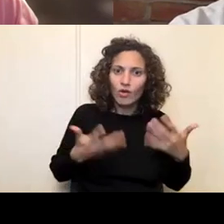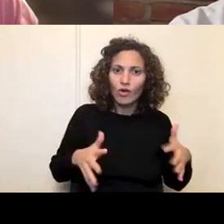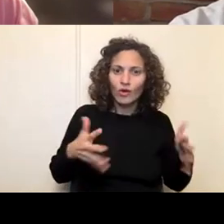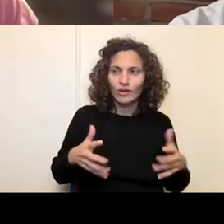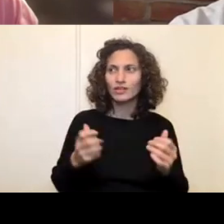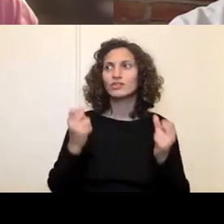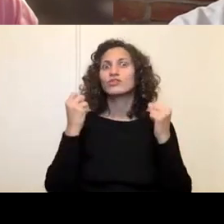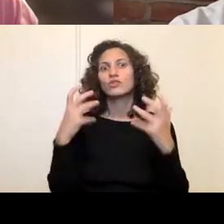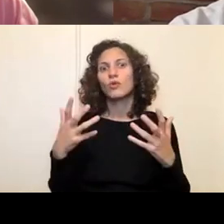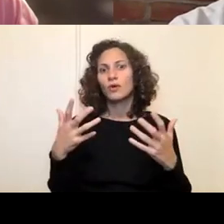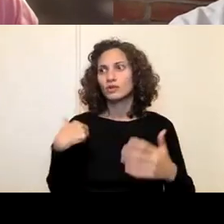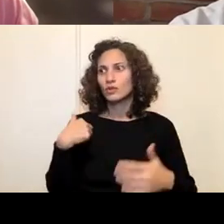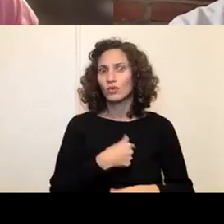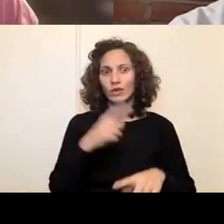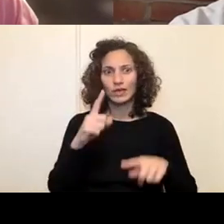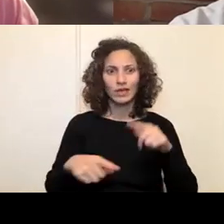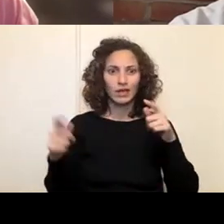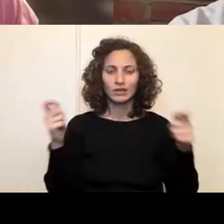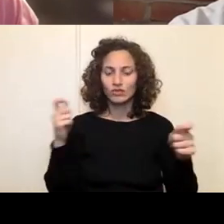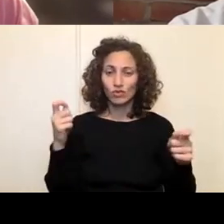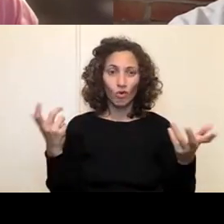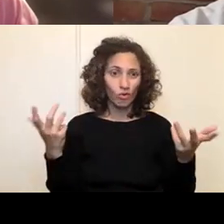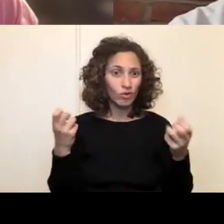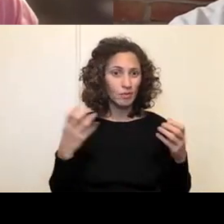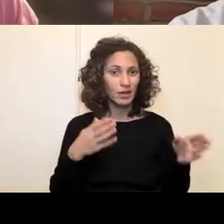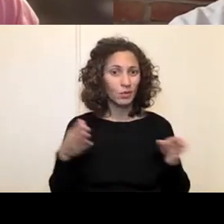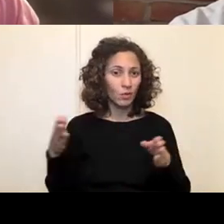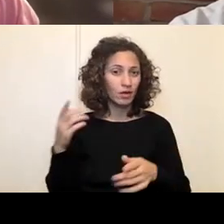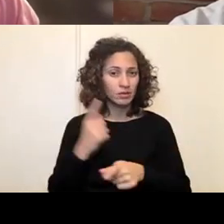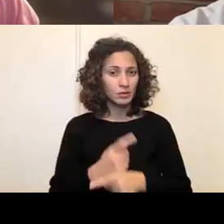our power in a way. Yeah.